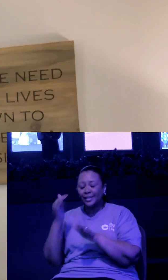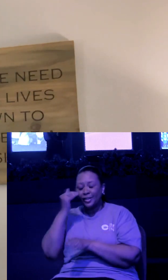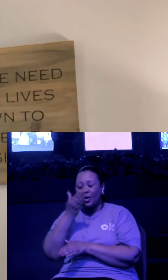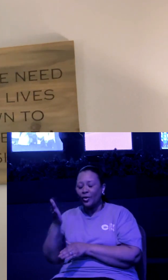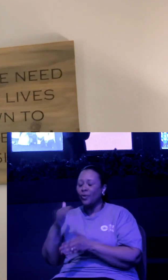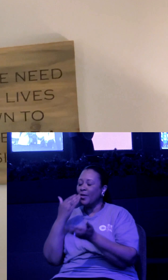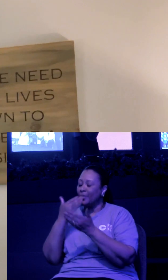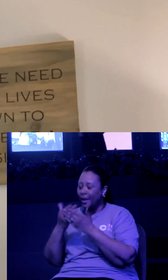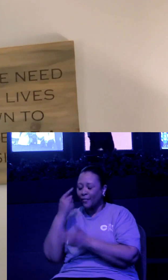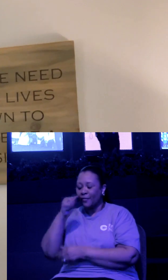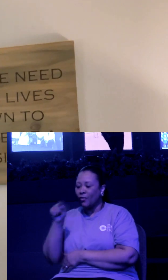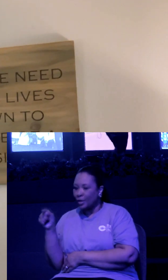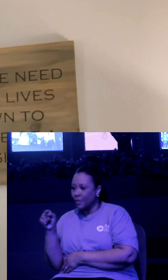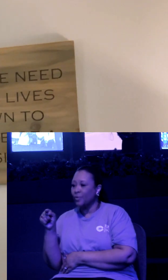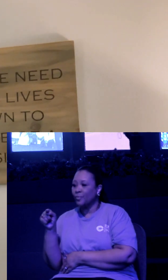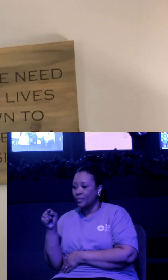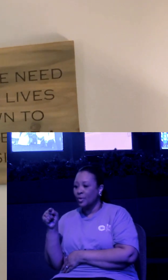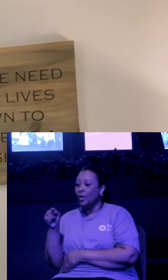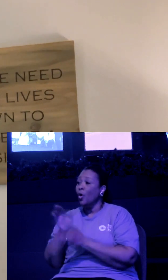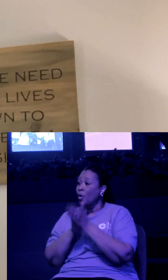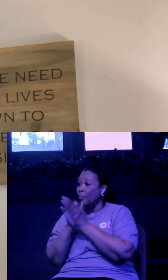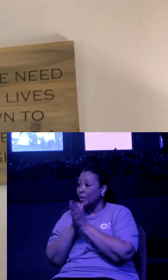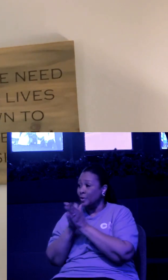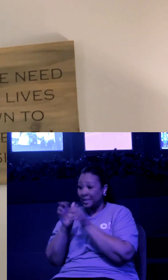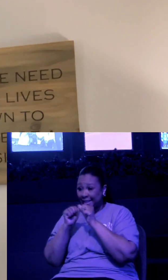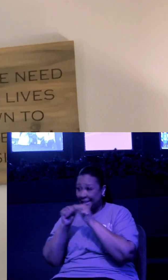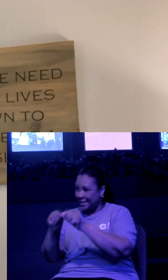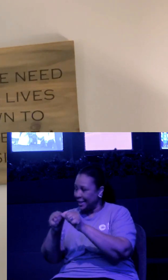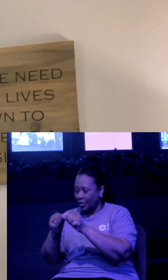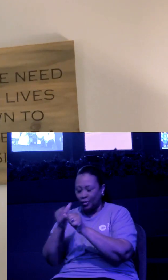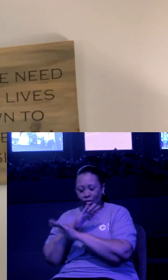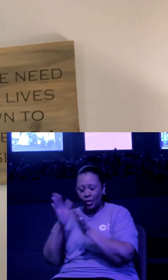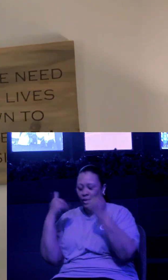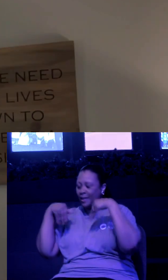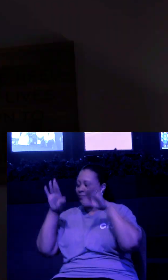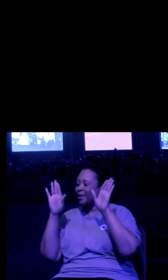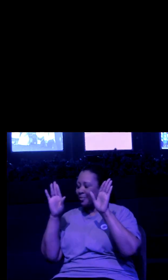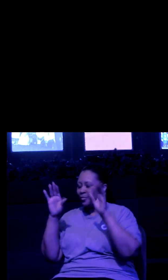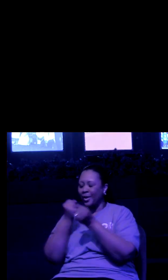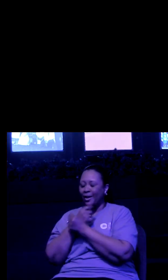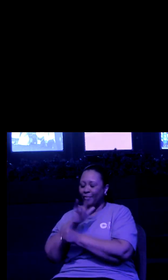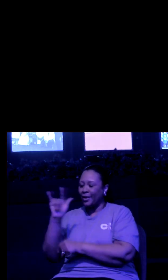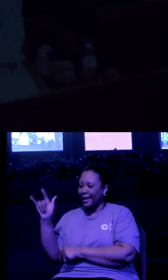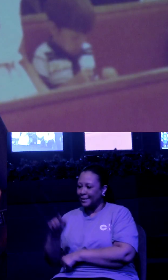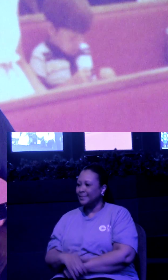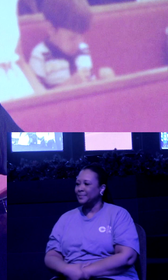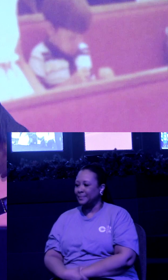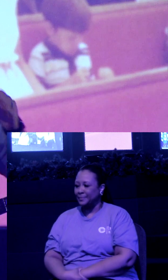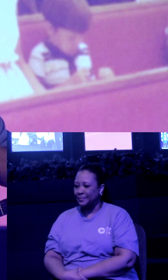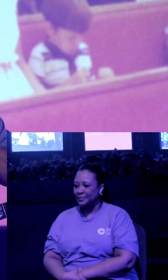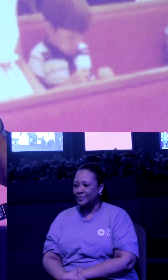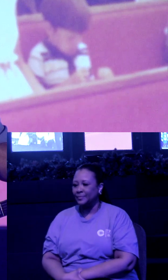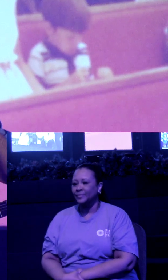I'm thankful for you. Keep pushing forward. Don't give up. Love you guys.